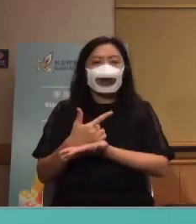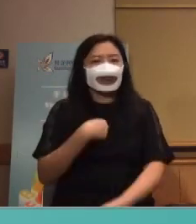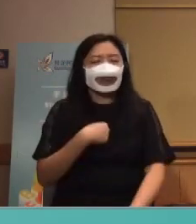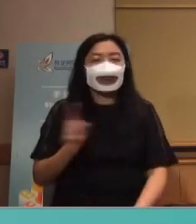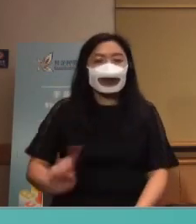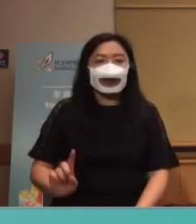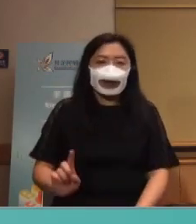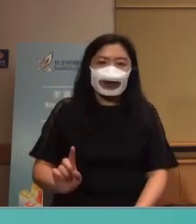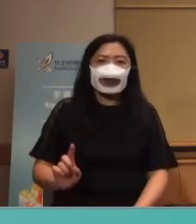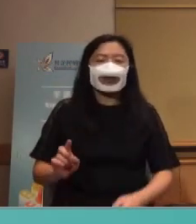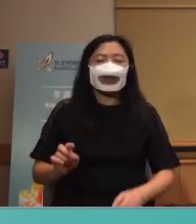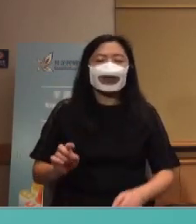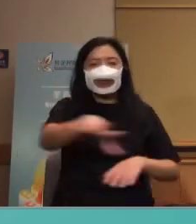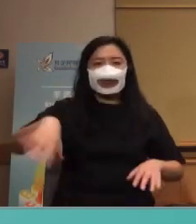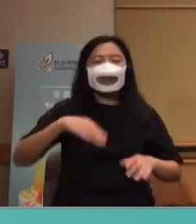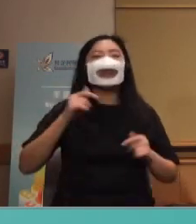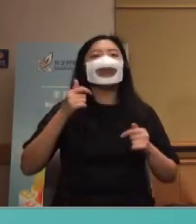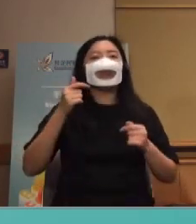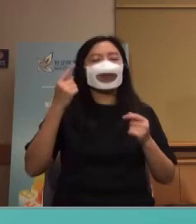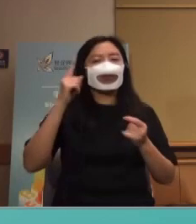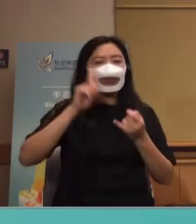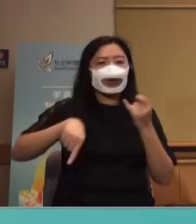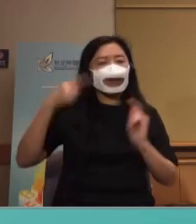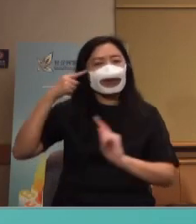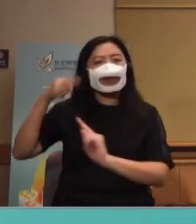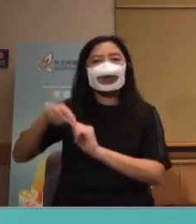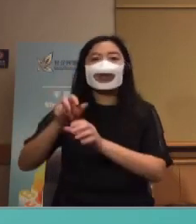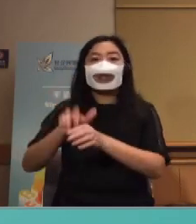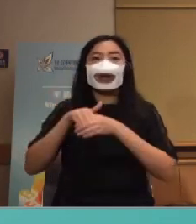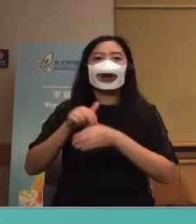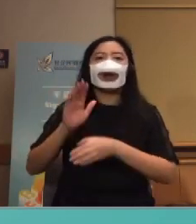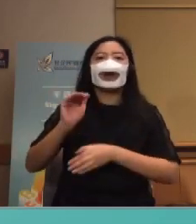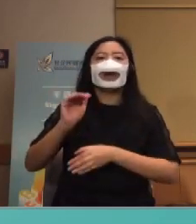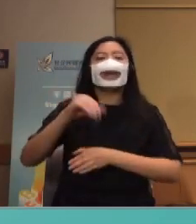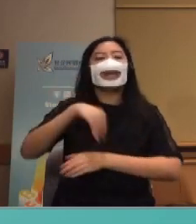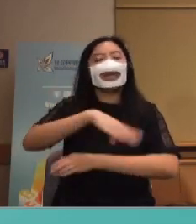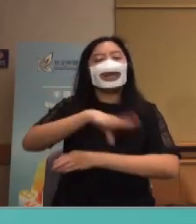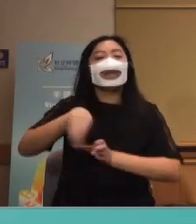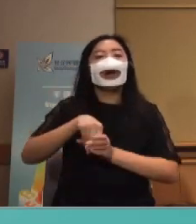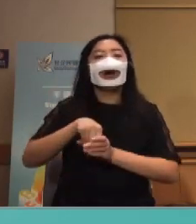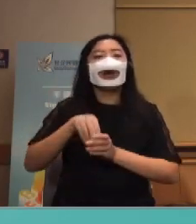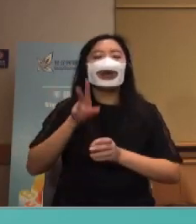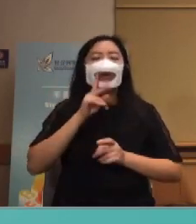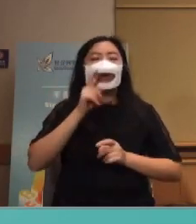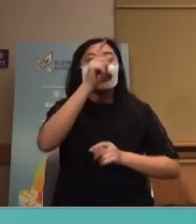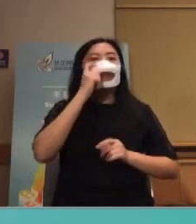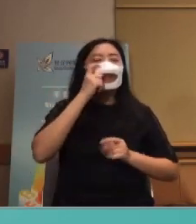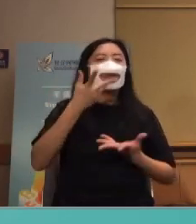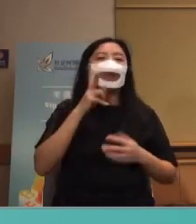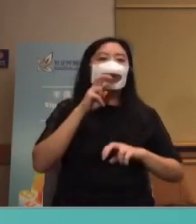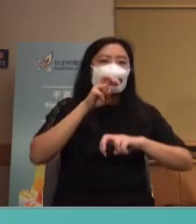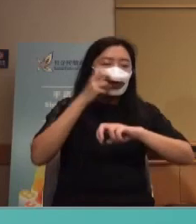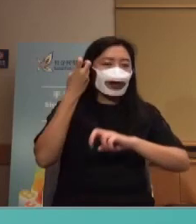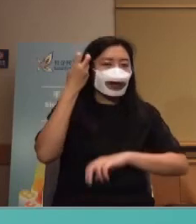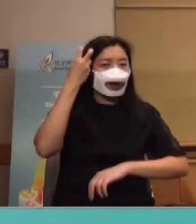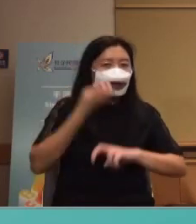think, of being able to take intangibles like carbon, like biodiversity, like social inclusion, and encode them